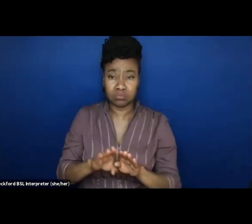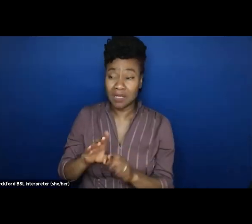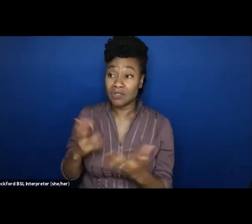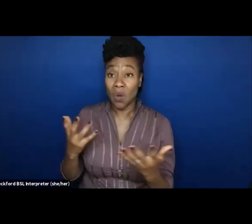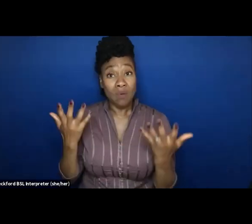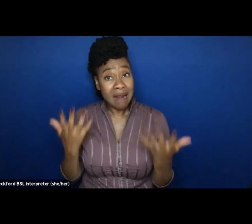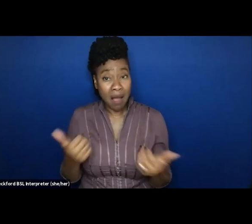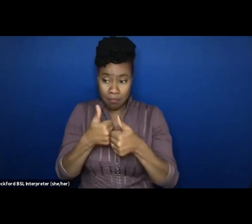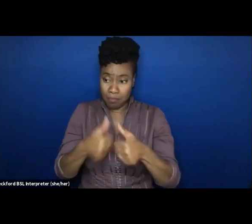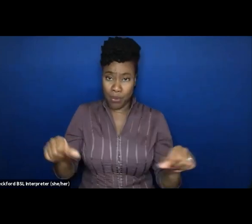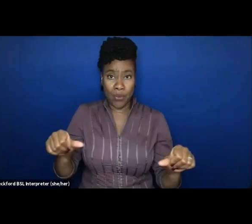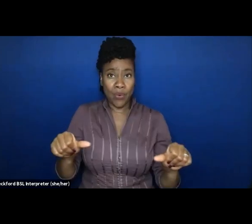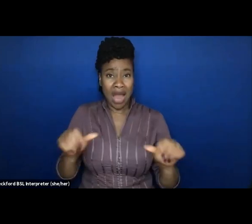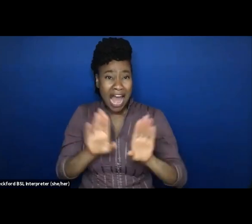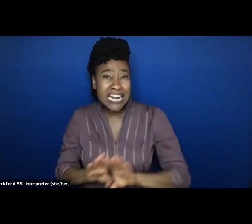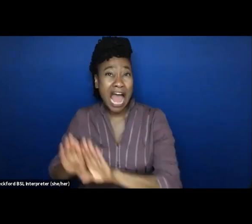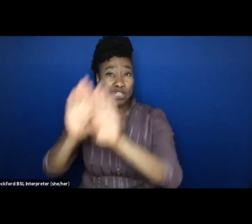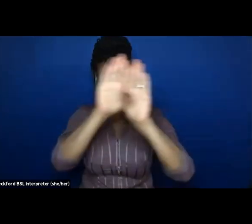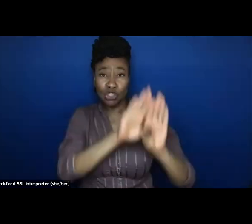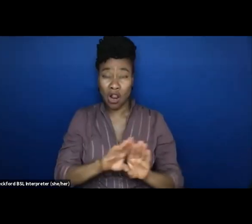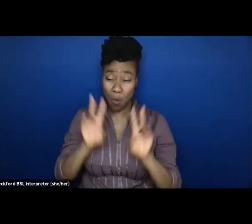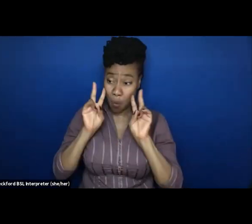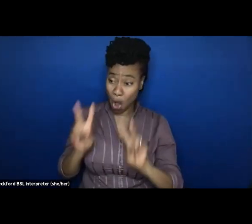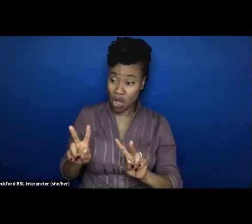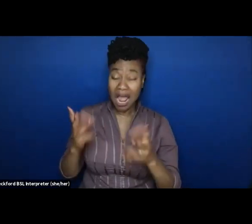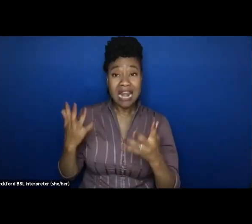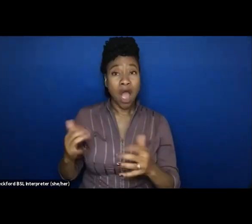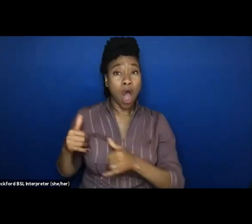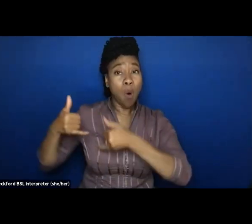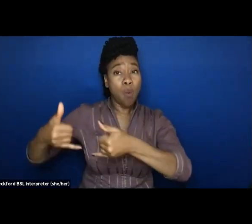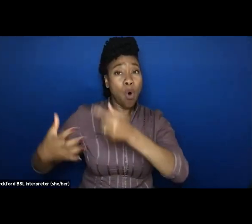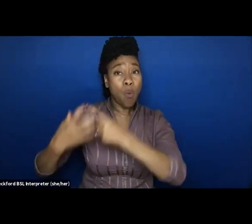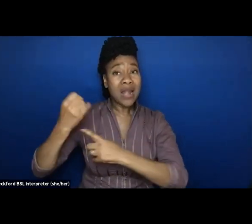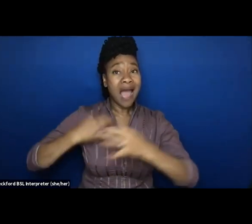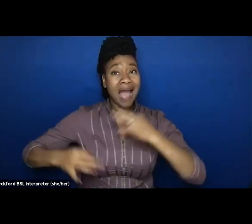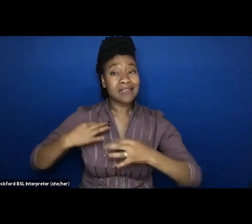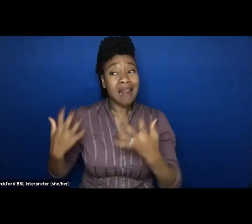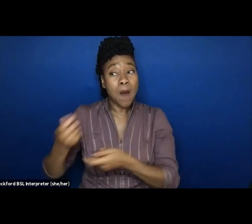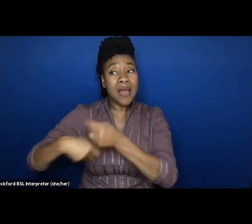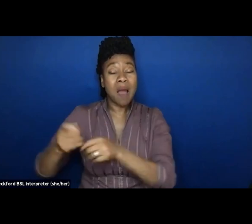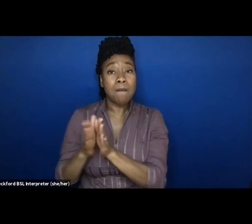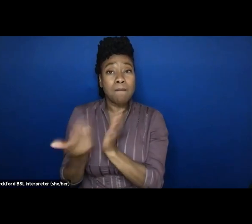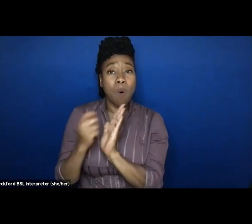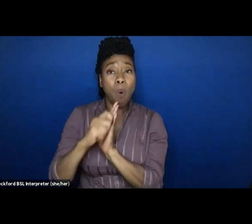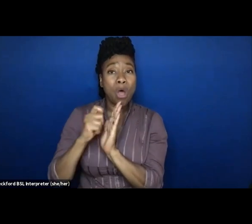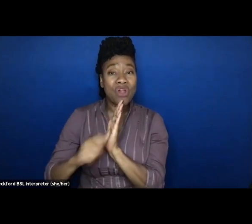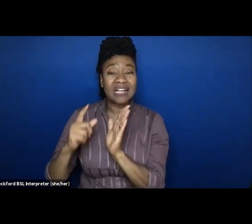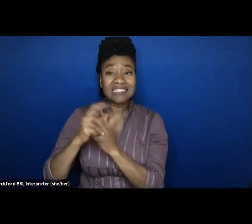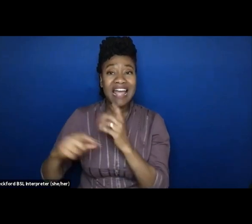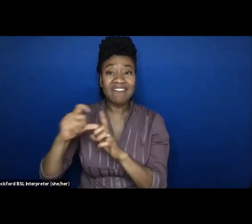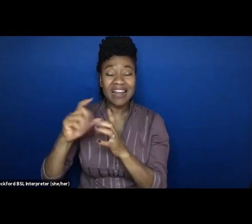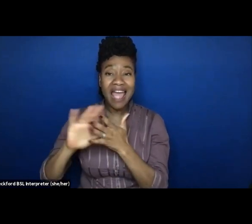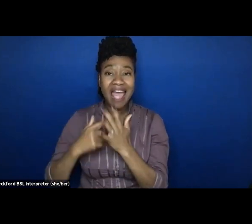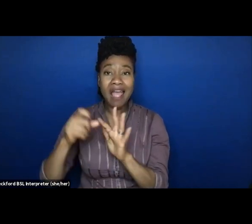national level, and thanks to award-winning actor and now author David Harewood, his BBC documentary Psychosis